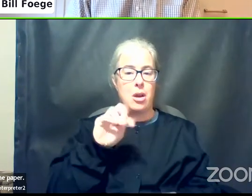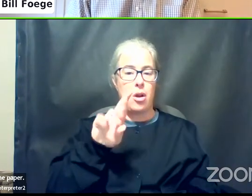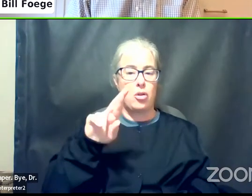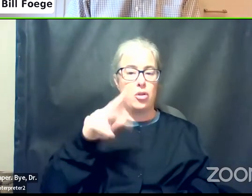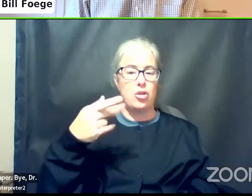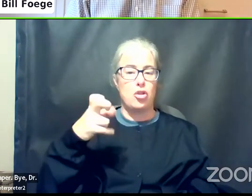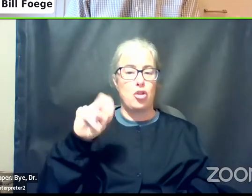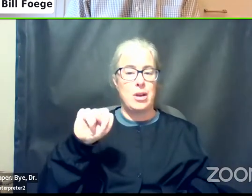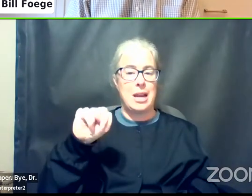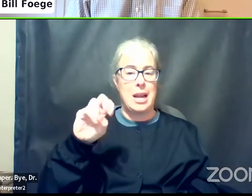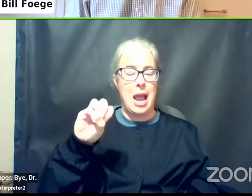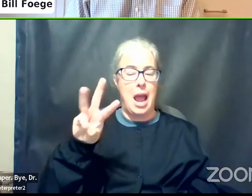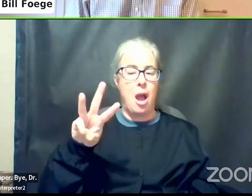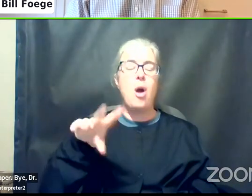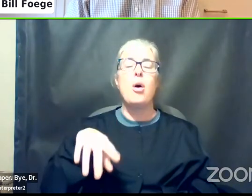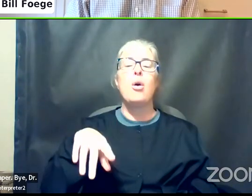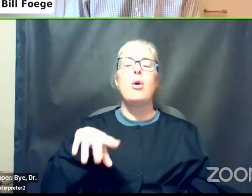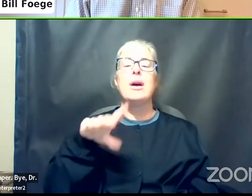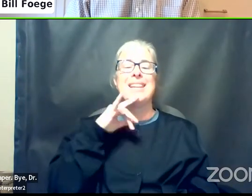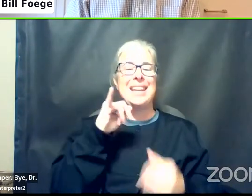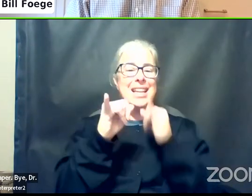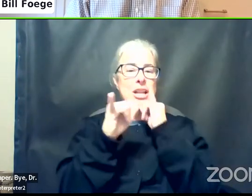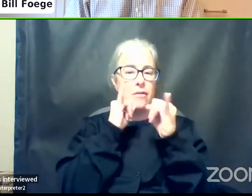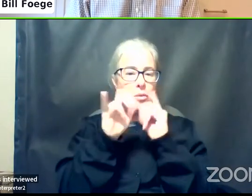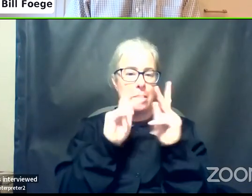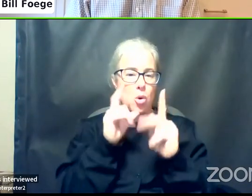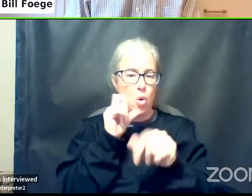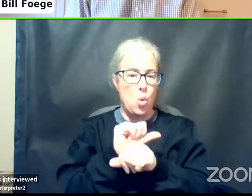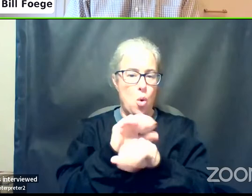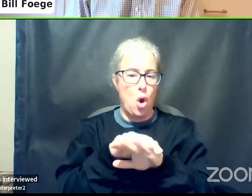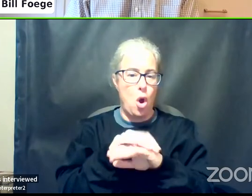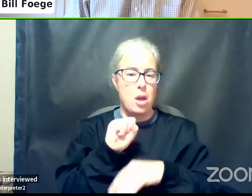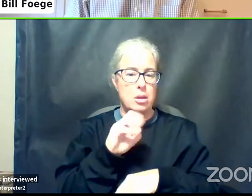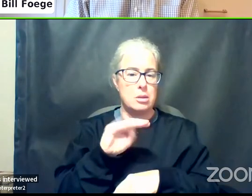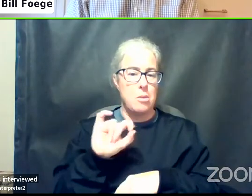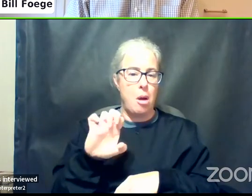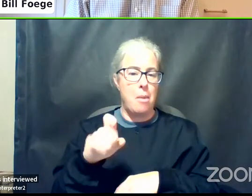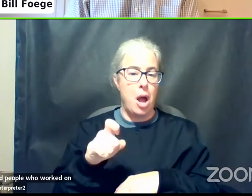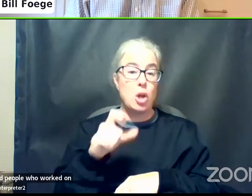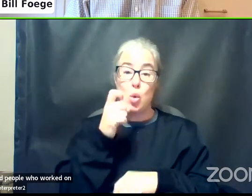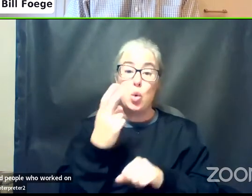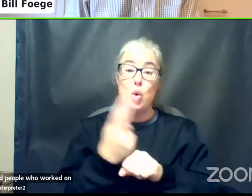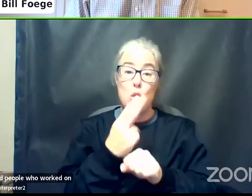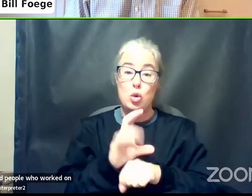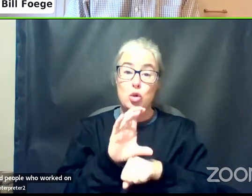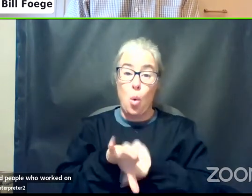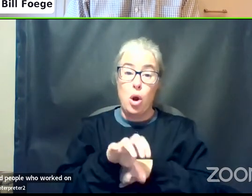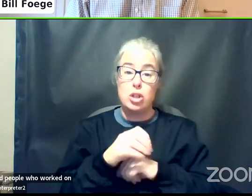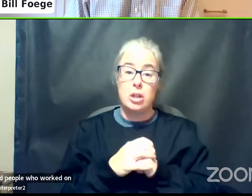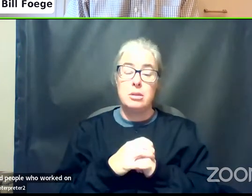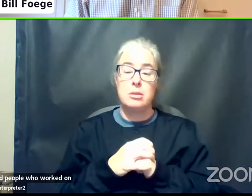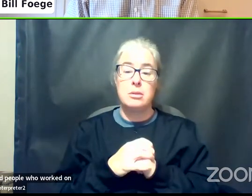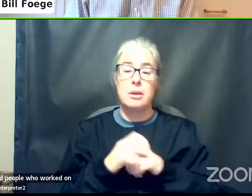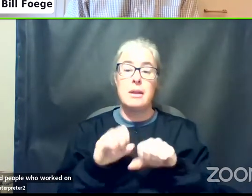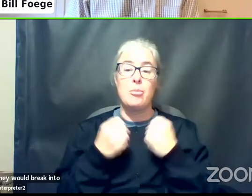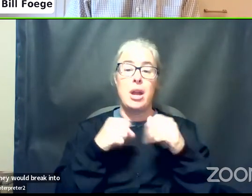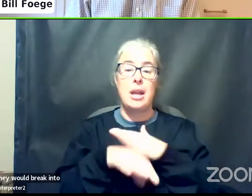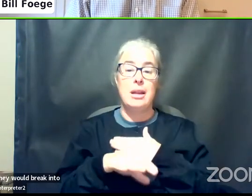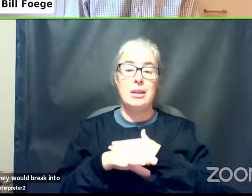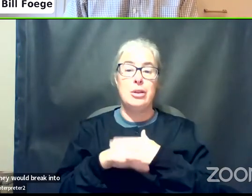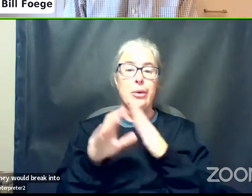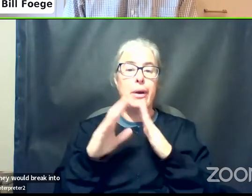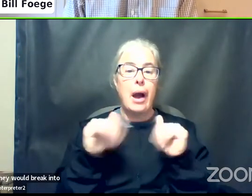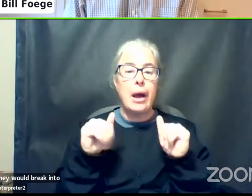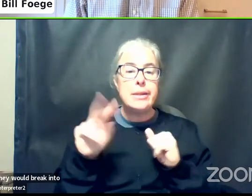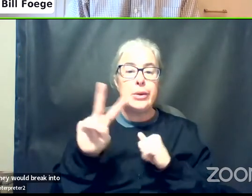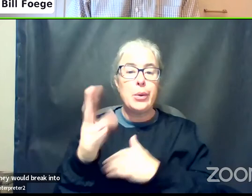where he has interviewed people who worked on smallpox who use coercion they would break into Huts at two in the